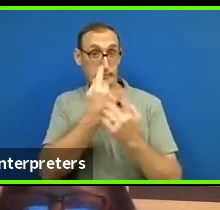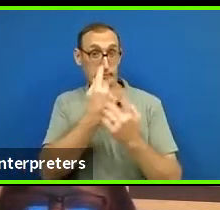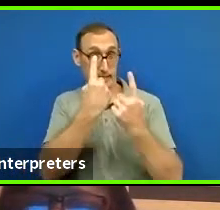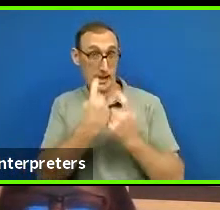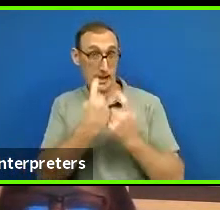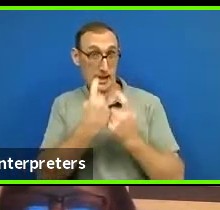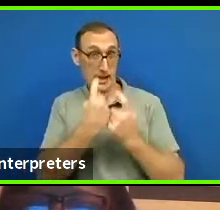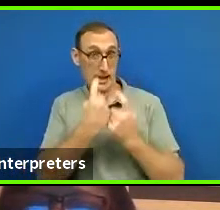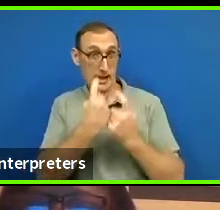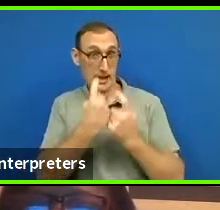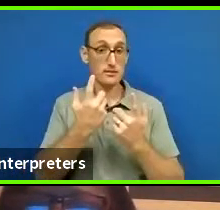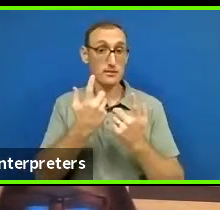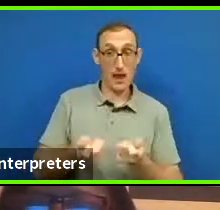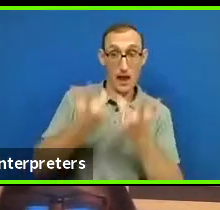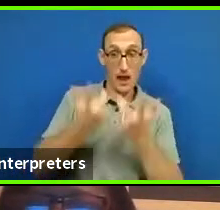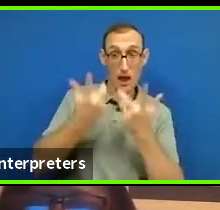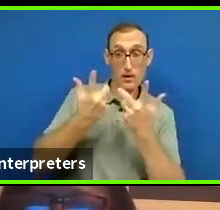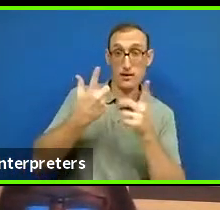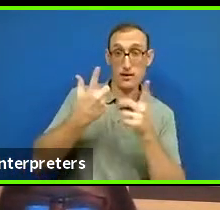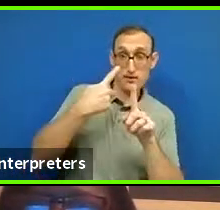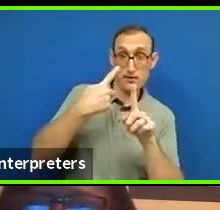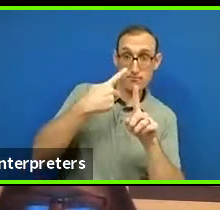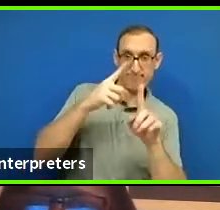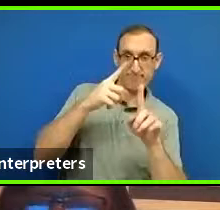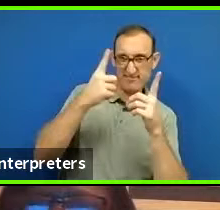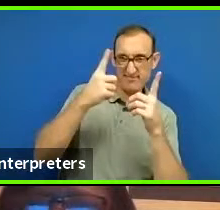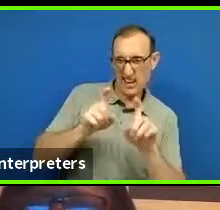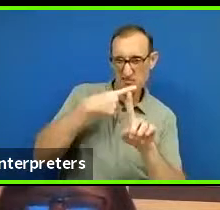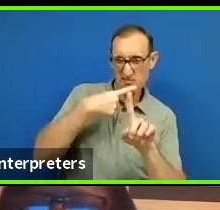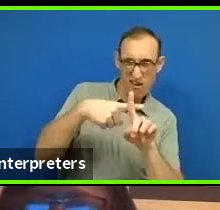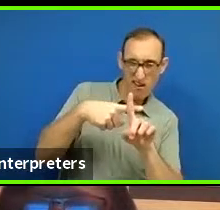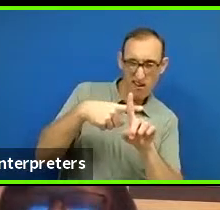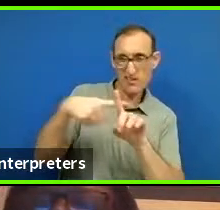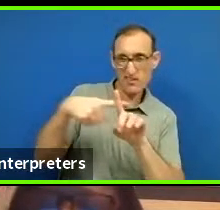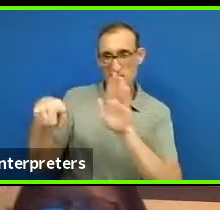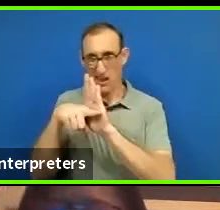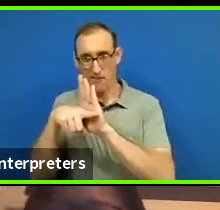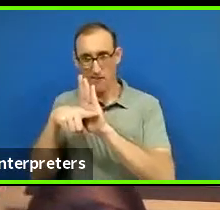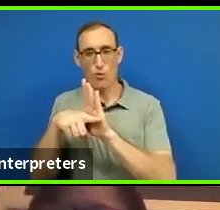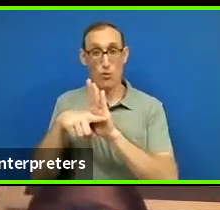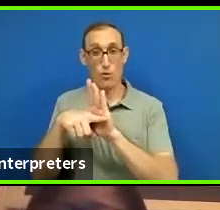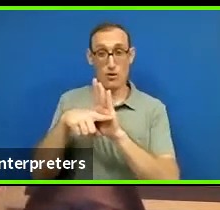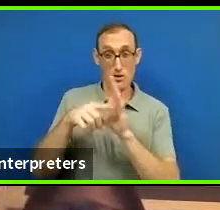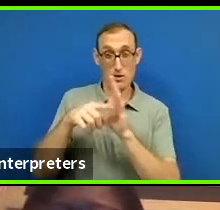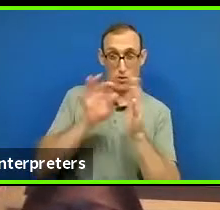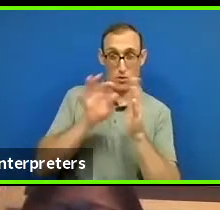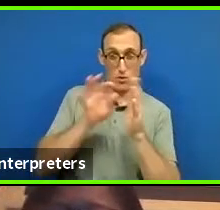we hope to be able to use that data to guide some of our future decisions moving forward.